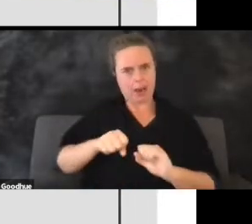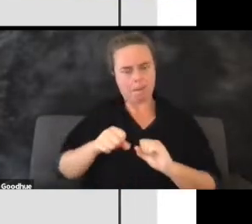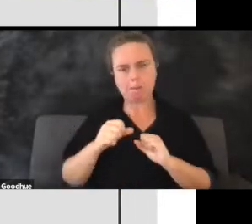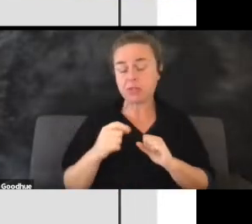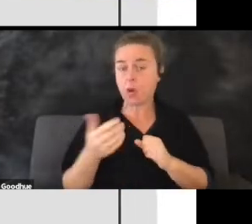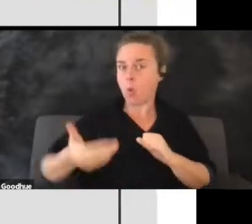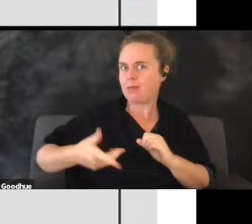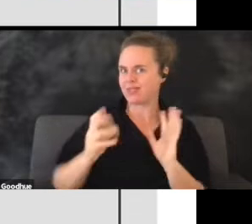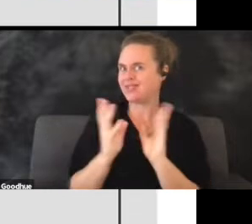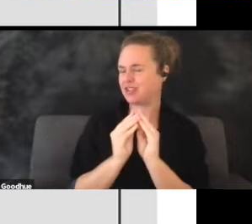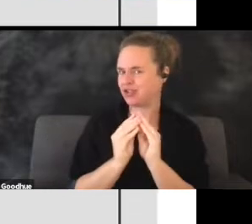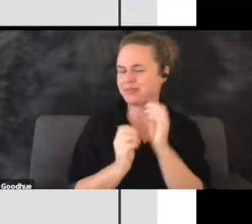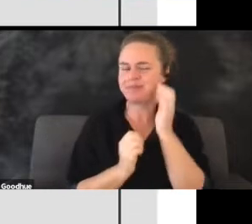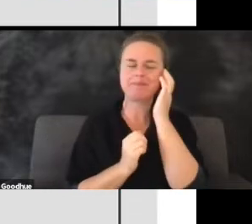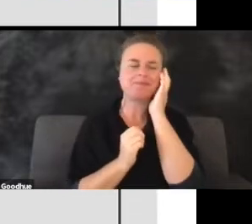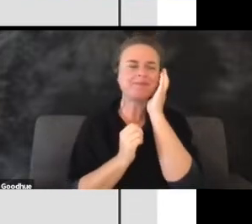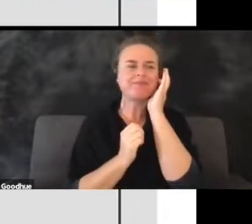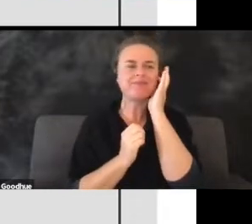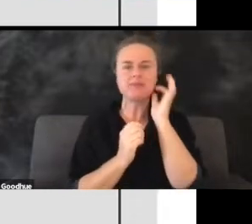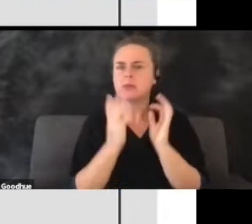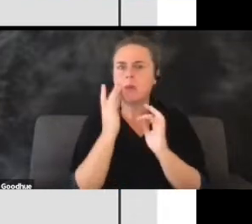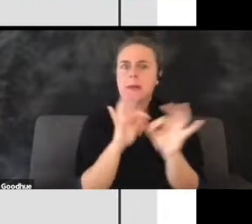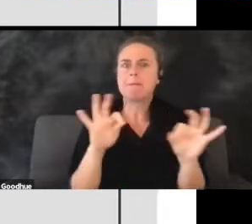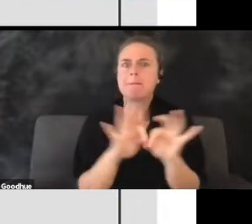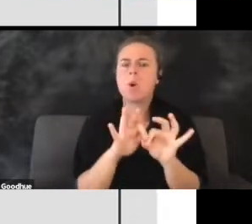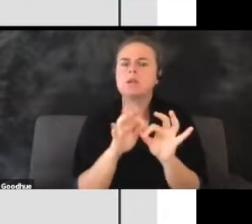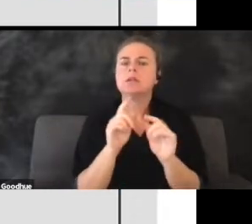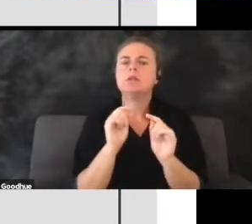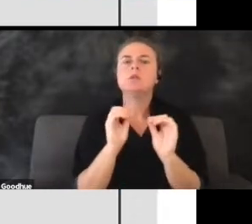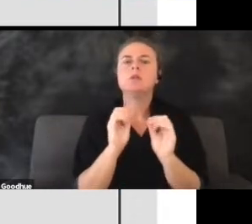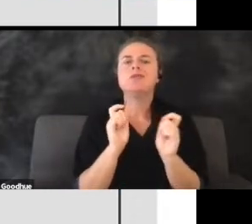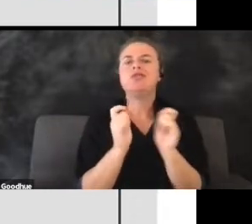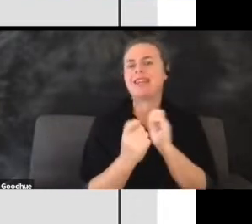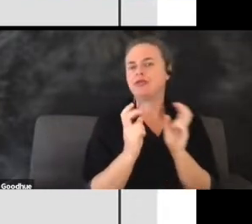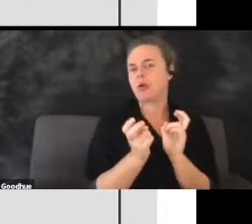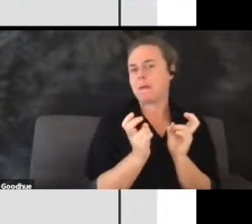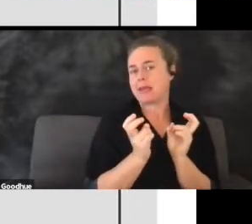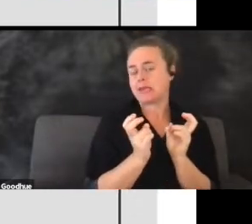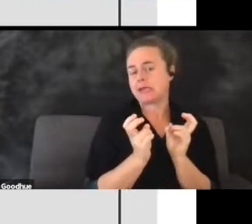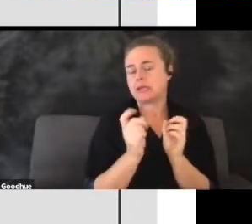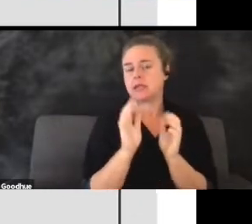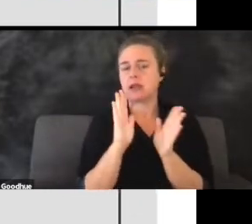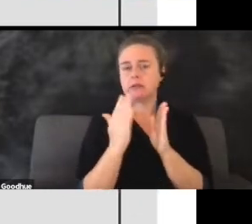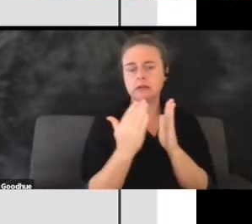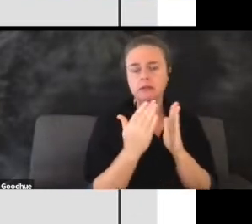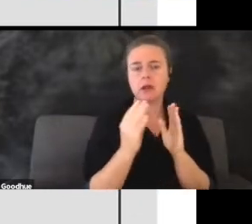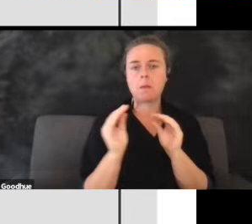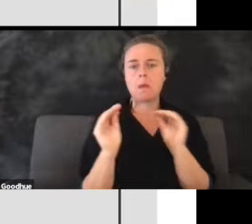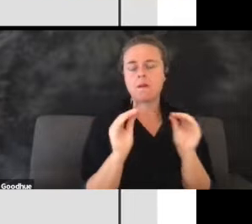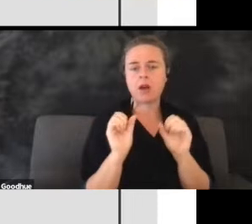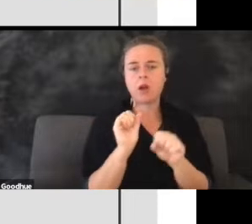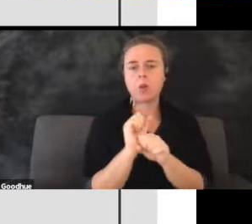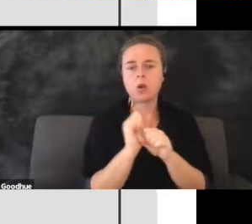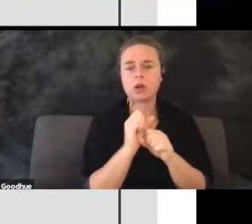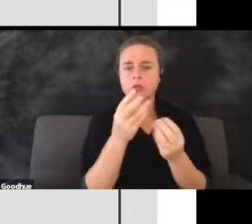And why we thought it was so important to pivot and why this frame is imperative to move our work to solving complex social health